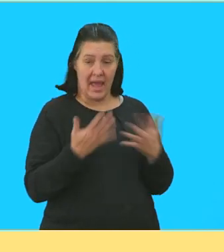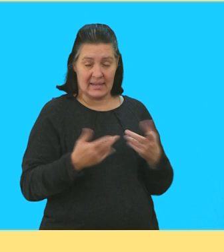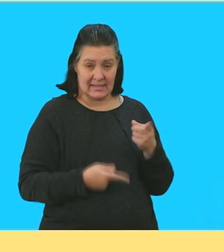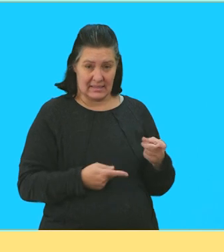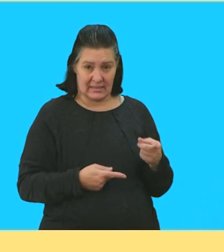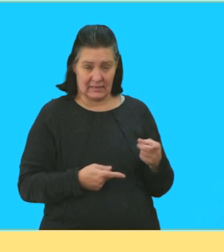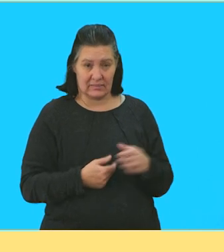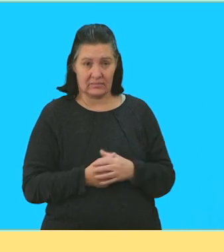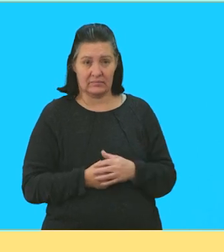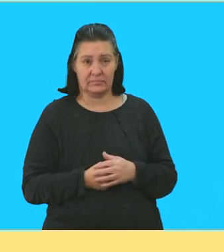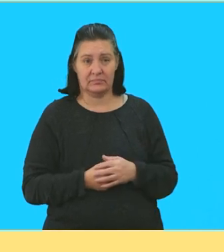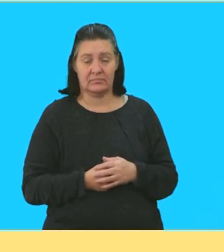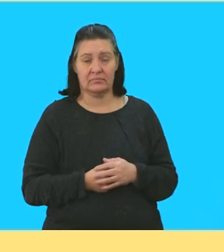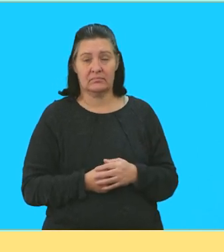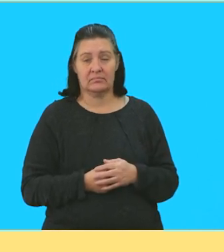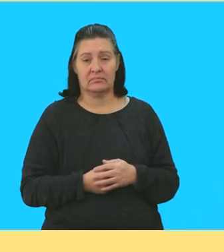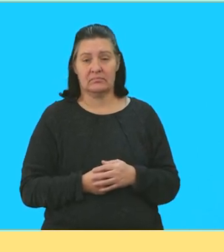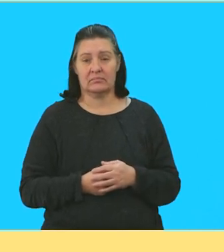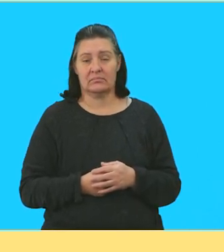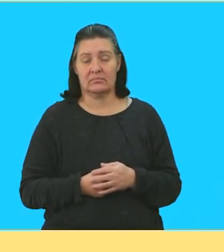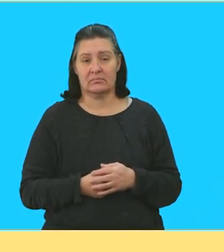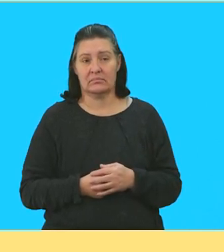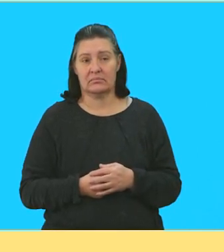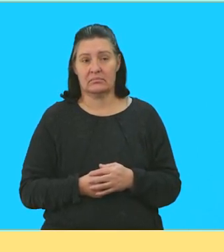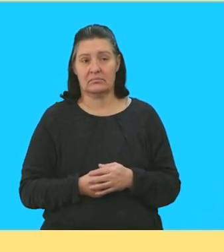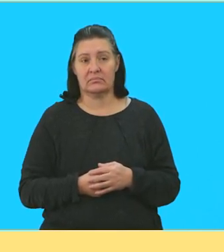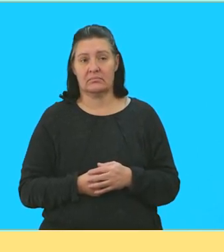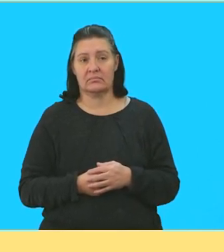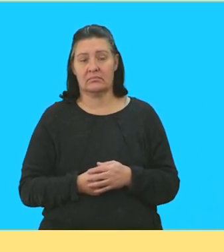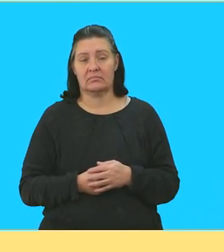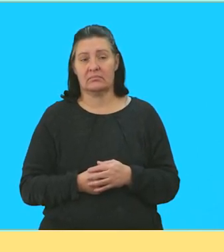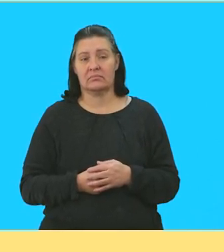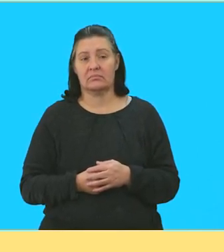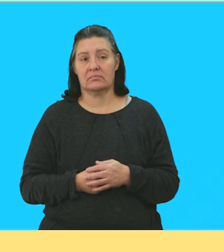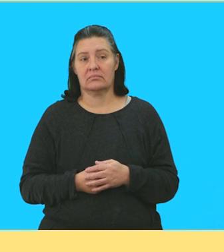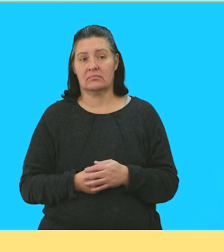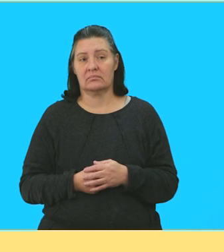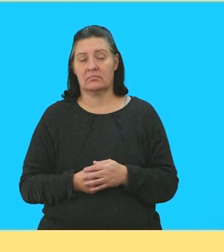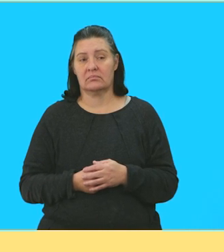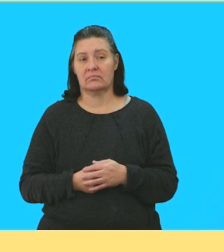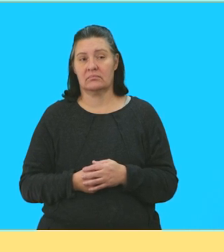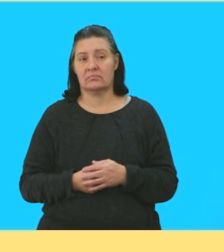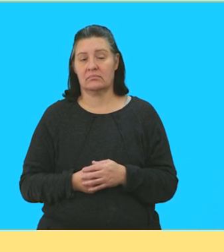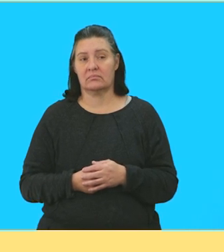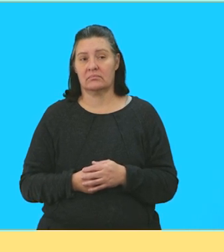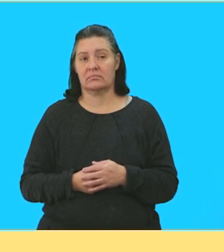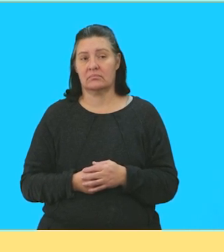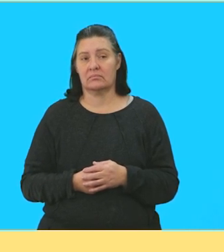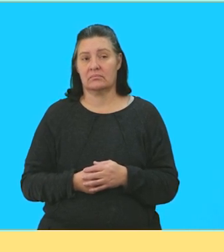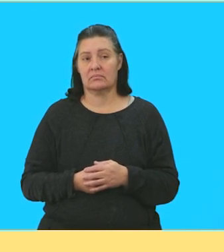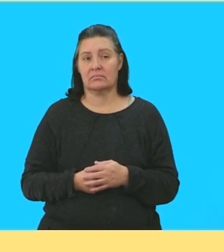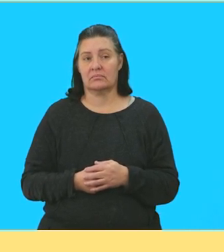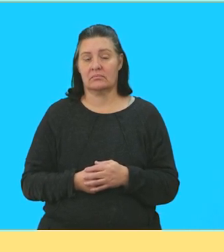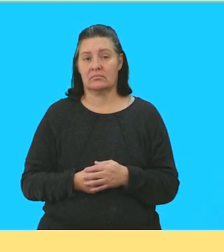our consumable stores on hand. Debit consumable stores